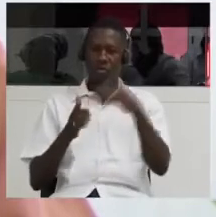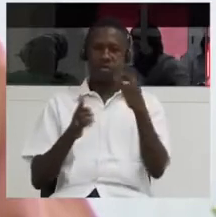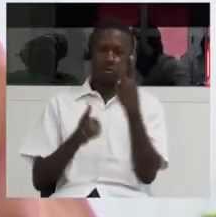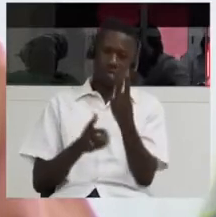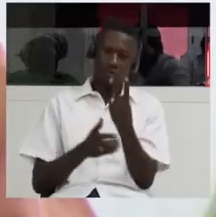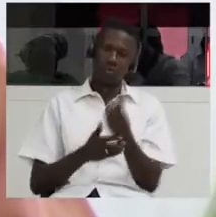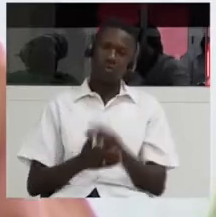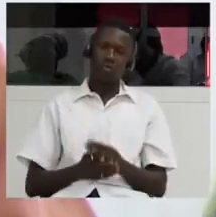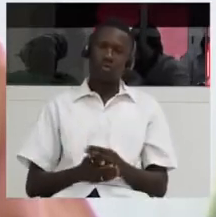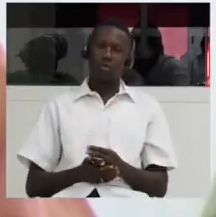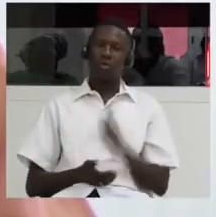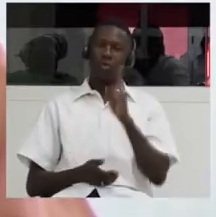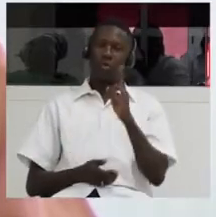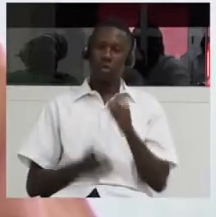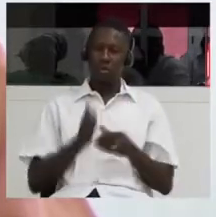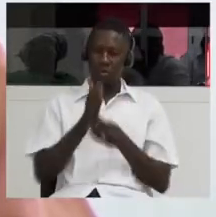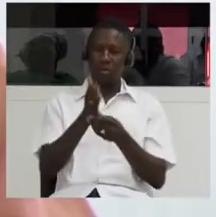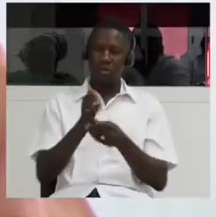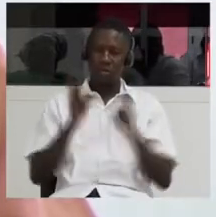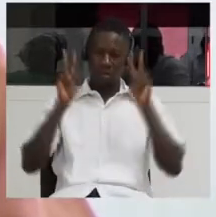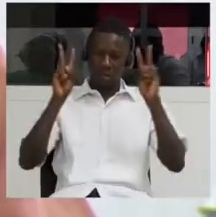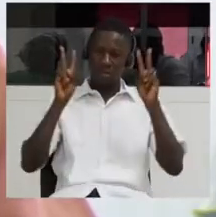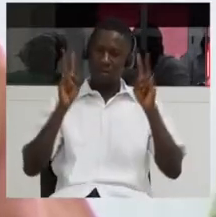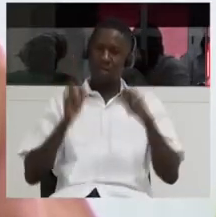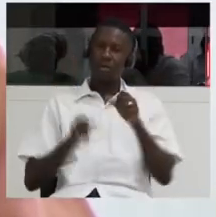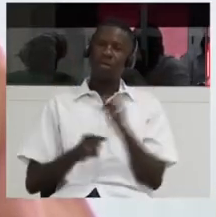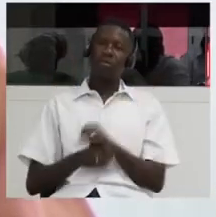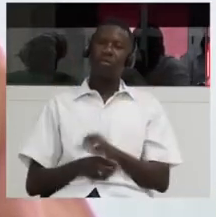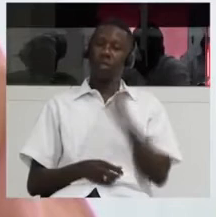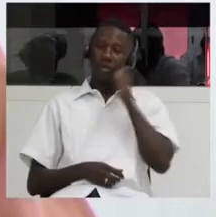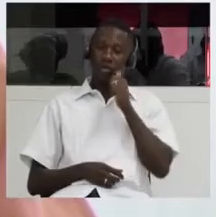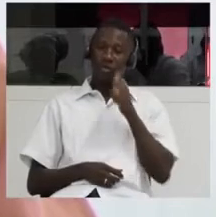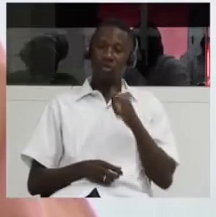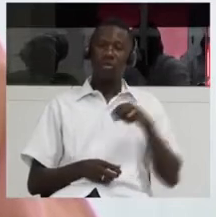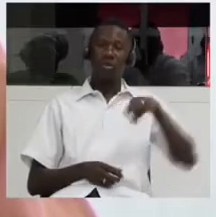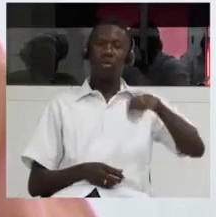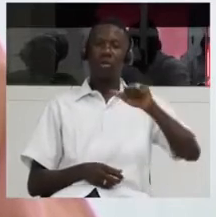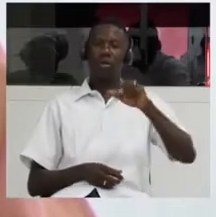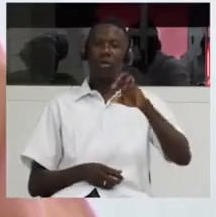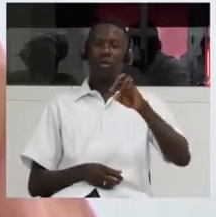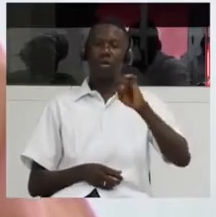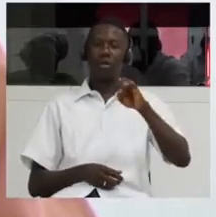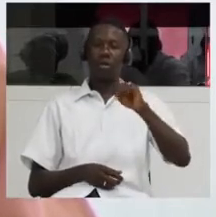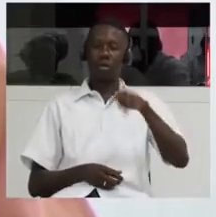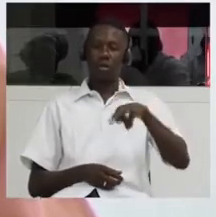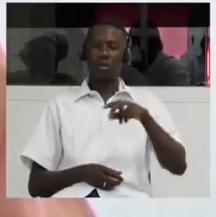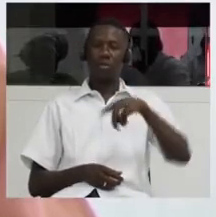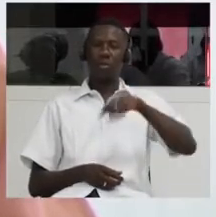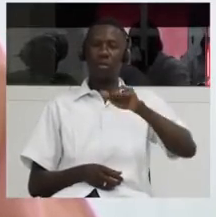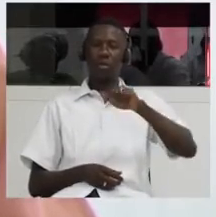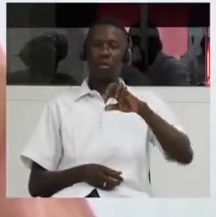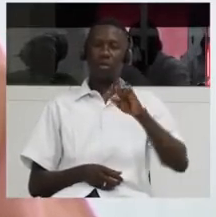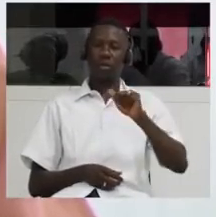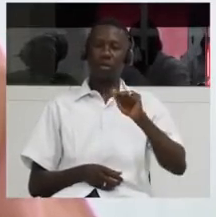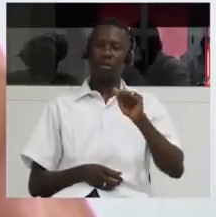One headed by Lieutenant Jammeh, and they used the Marina Parade Road The other group was headed by Edward